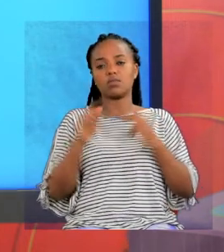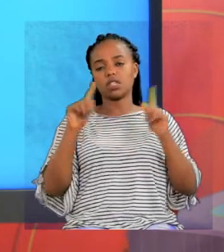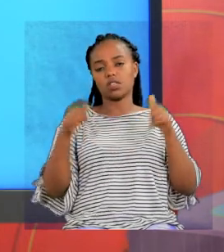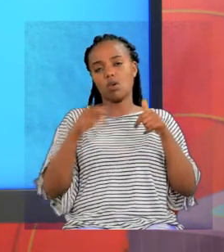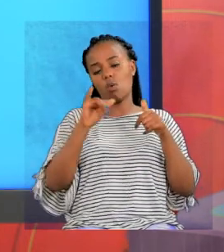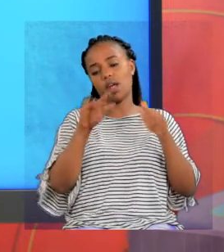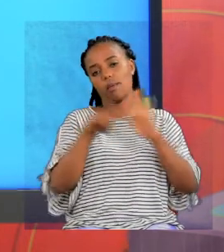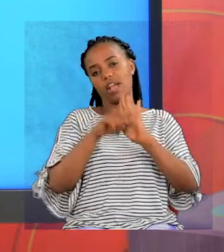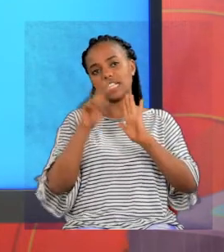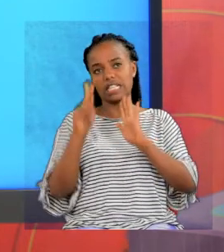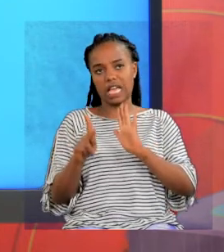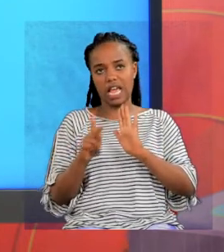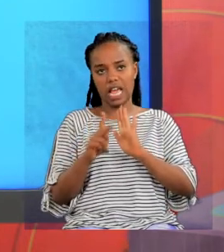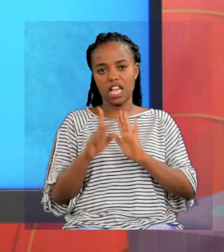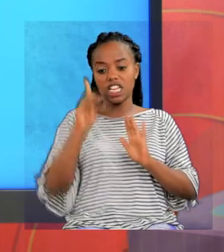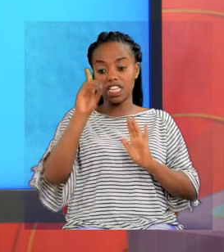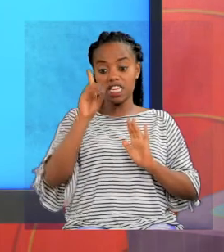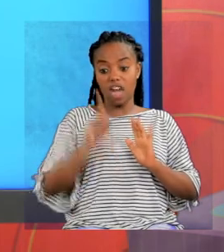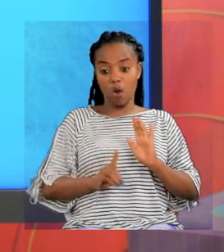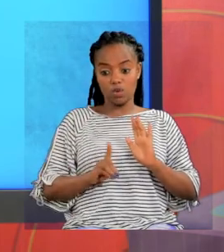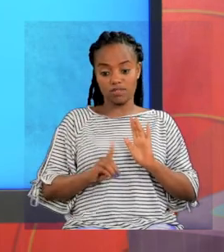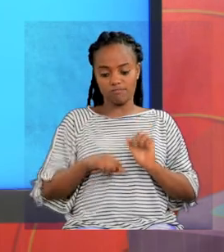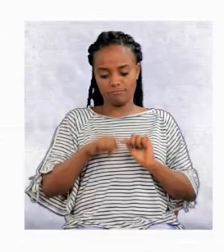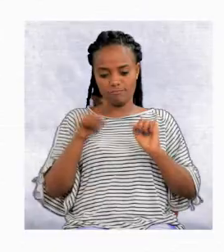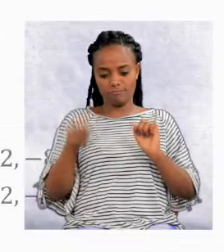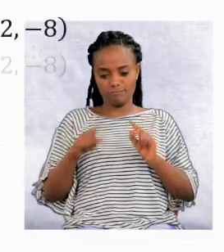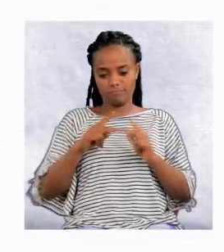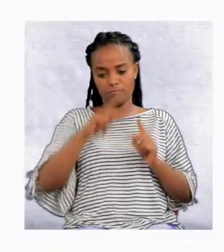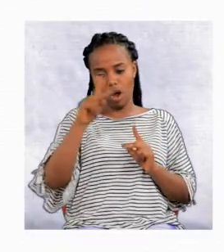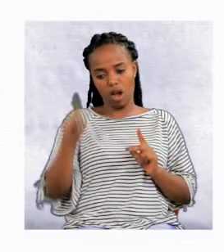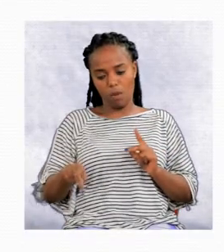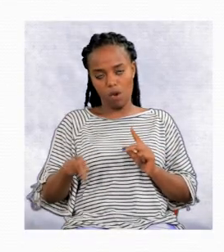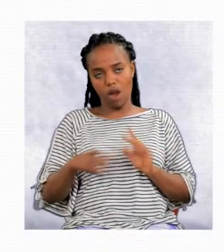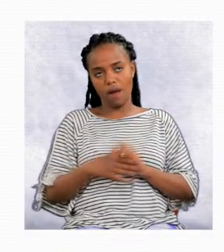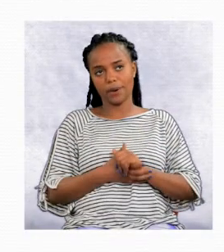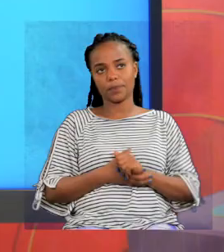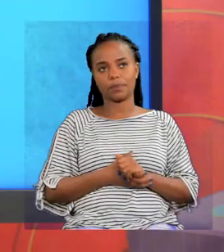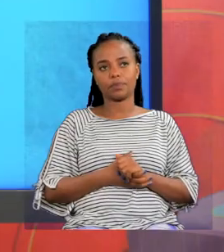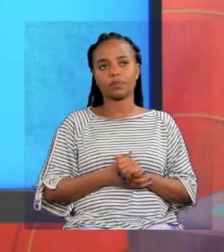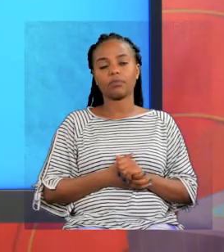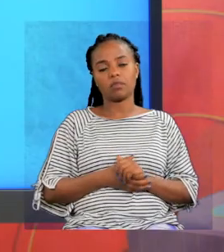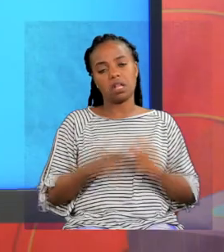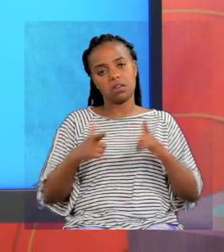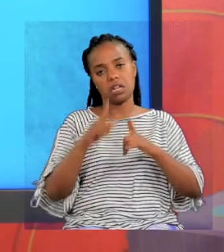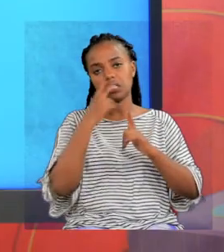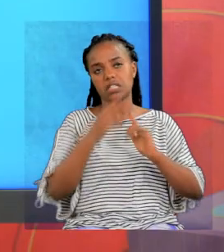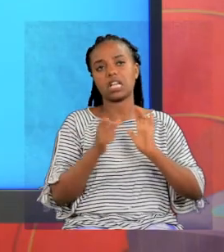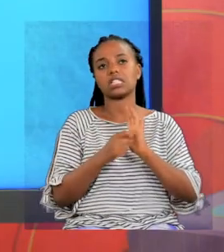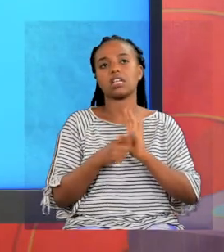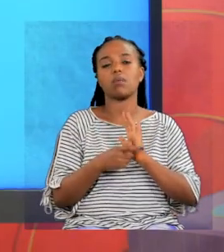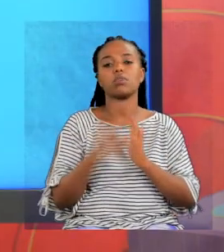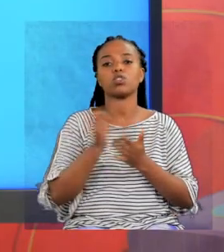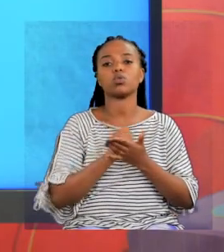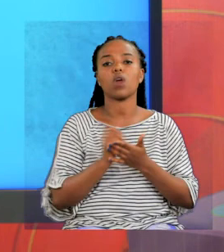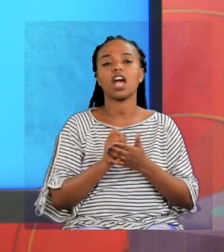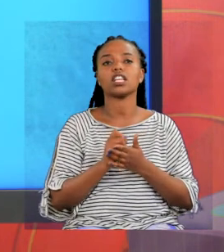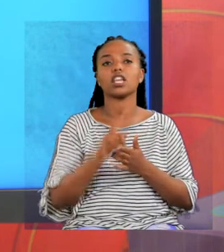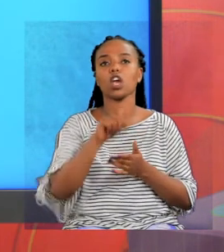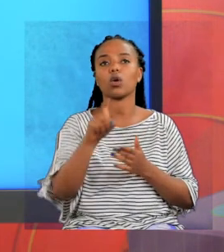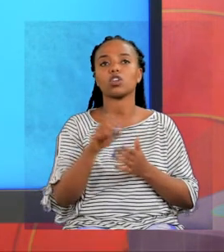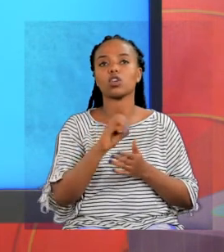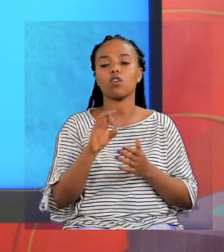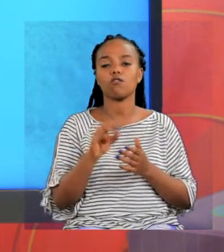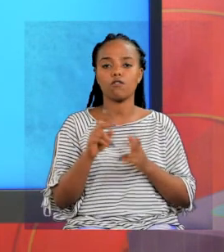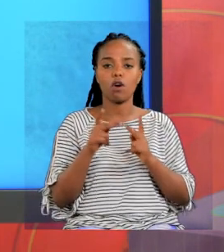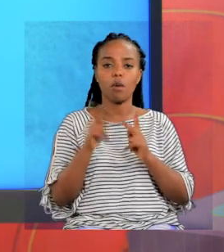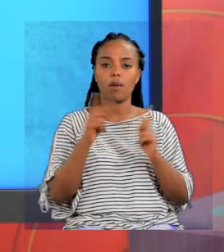opens downward. So now let's see example. To write equation of parabola, we need two